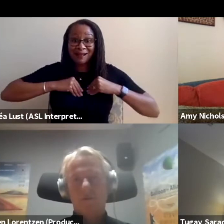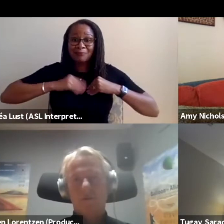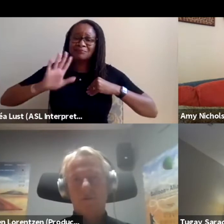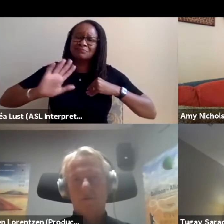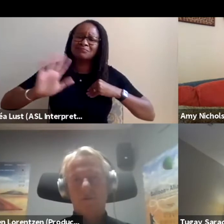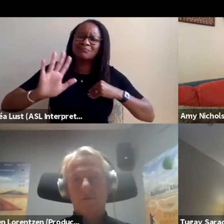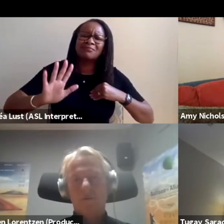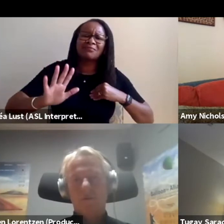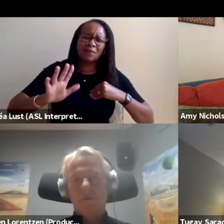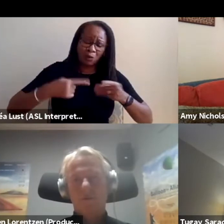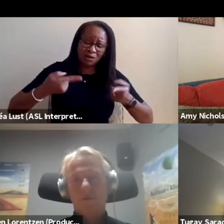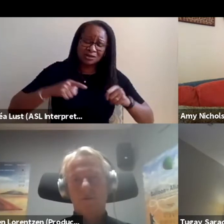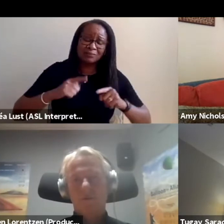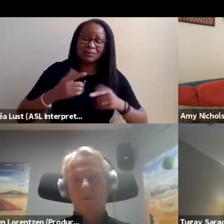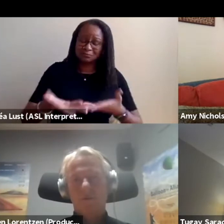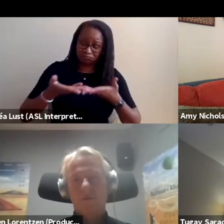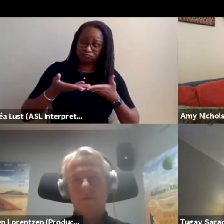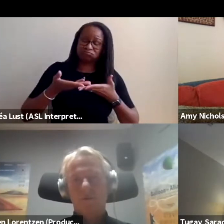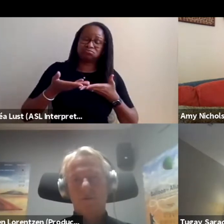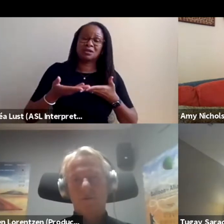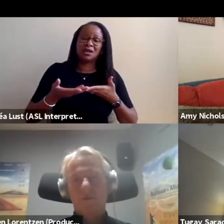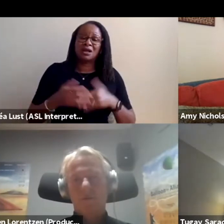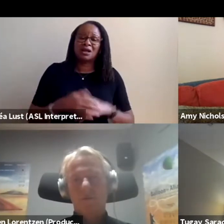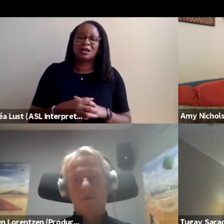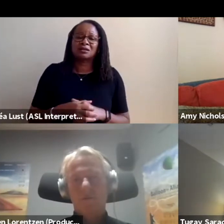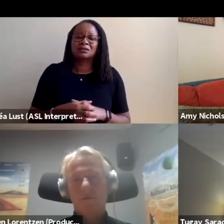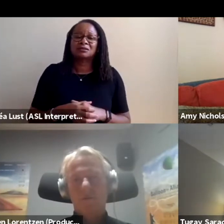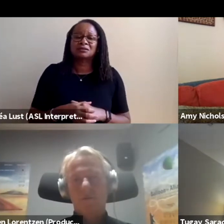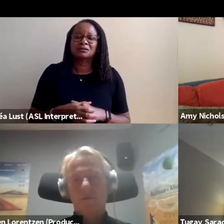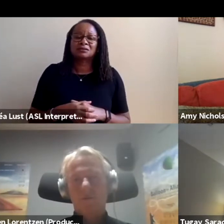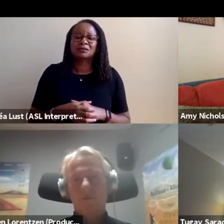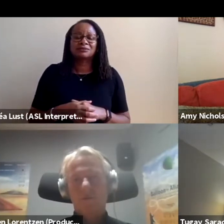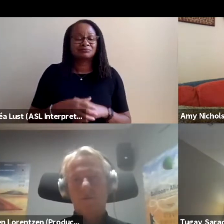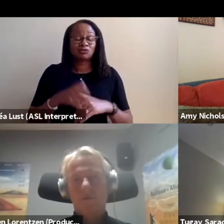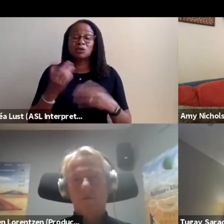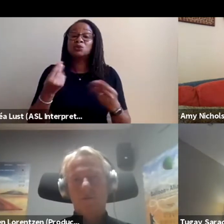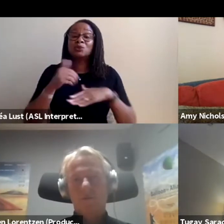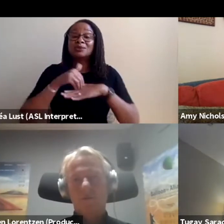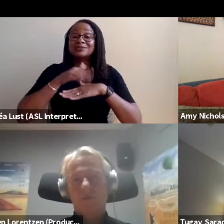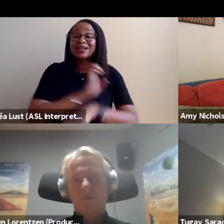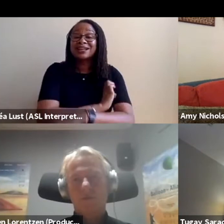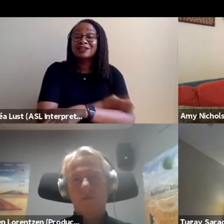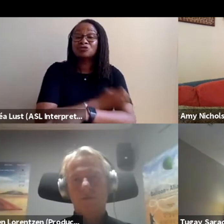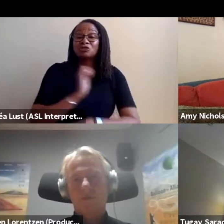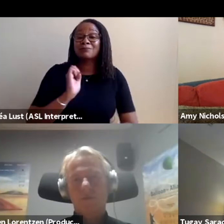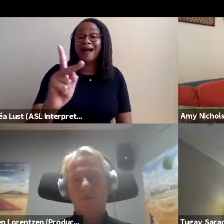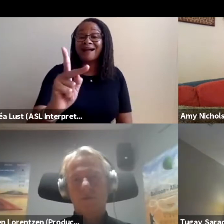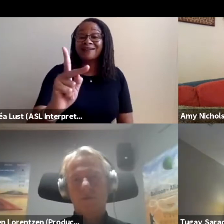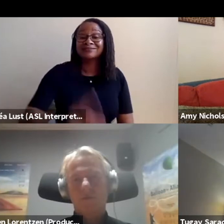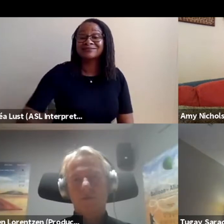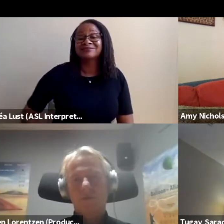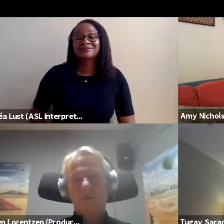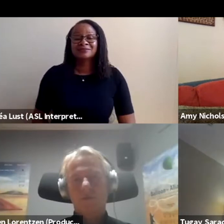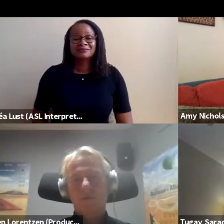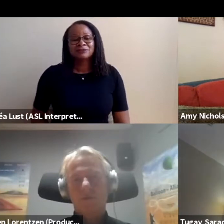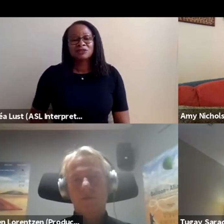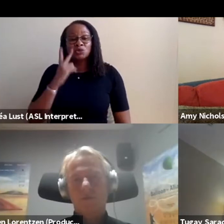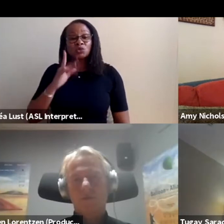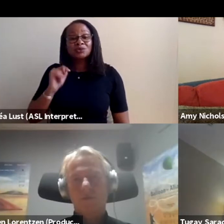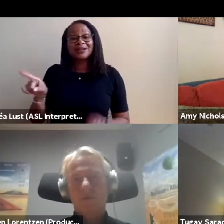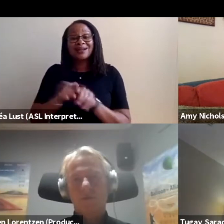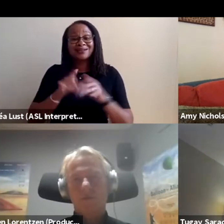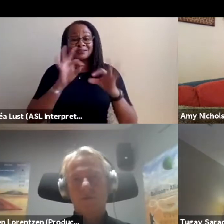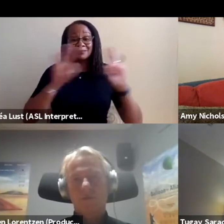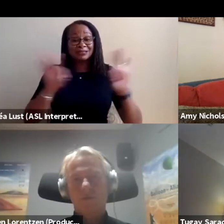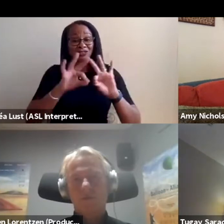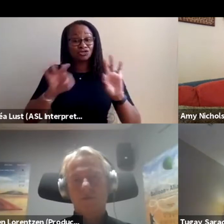the post, what is coming to me. So the energy, I send the energy back. So you can see that as a